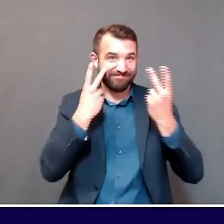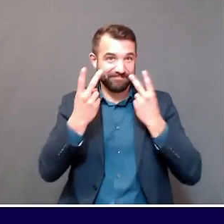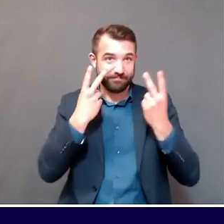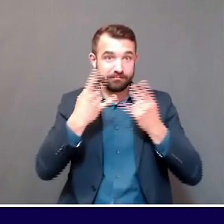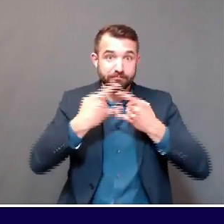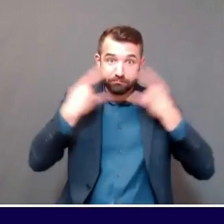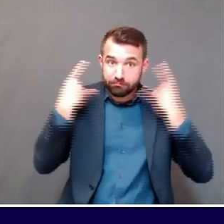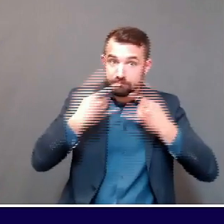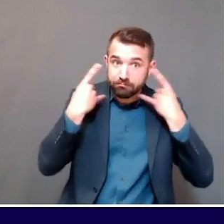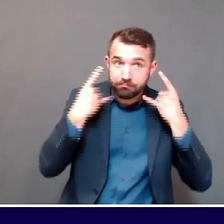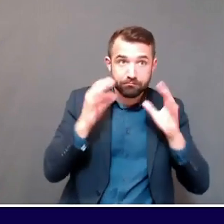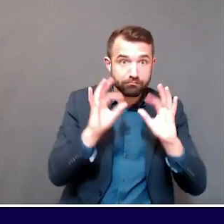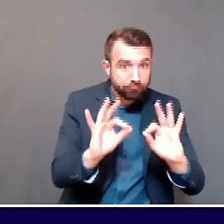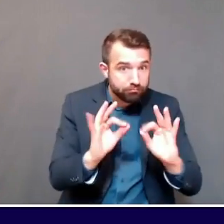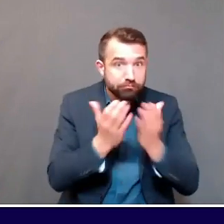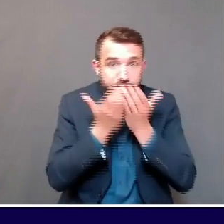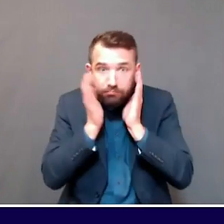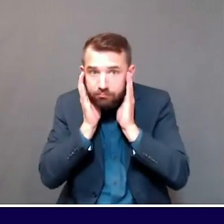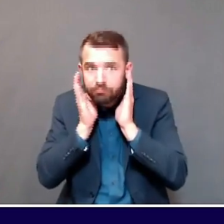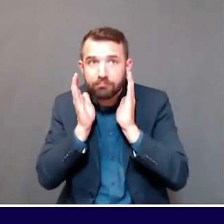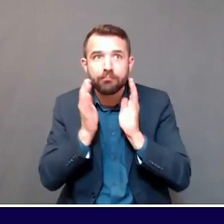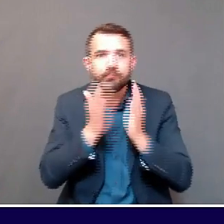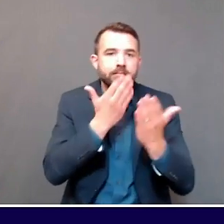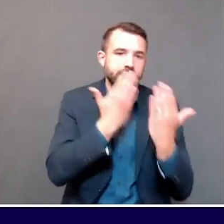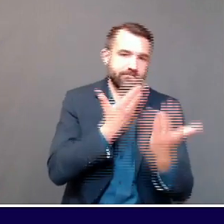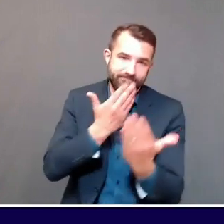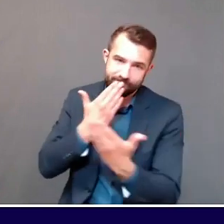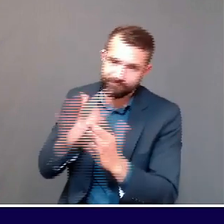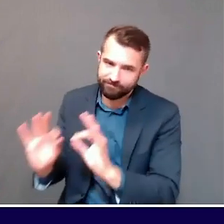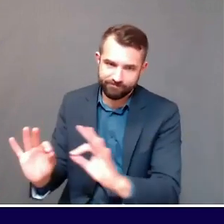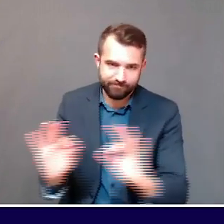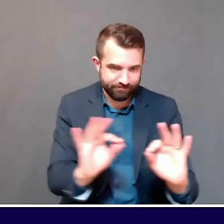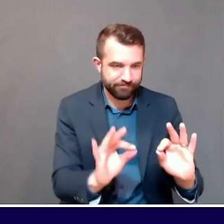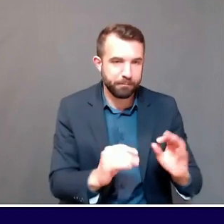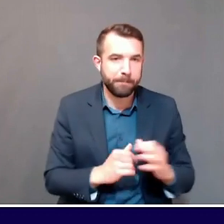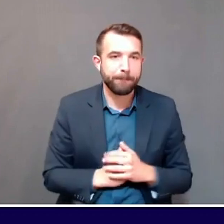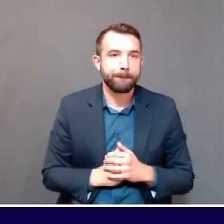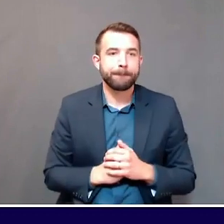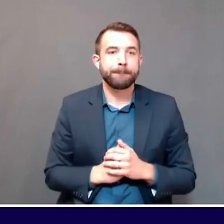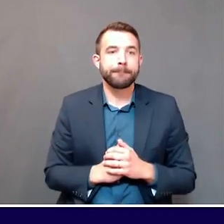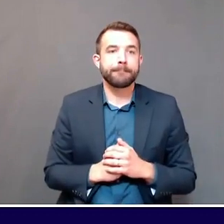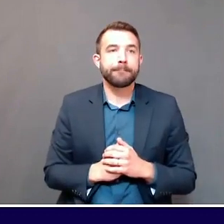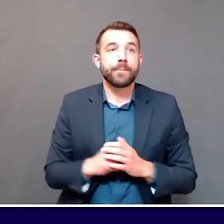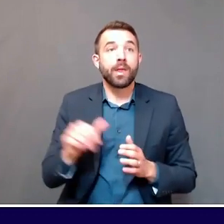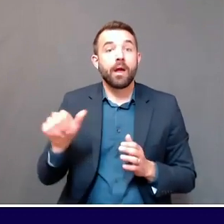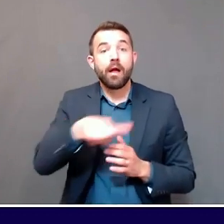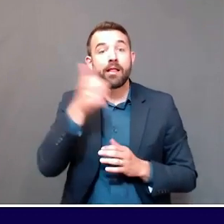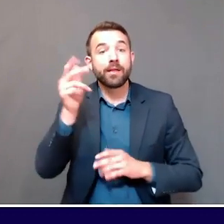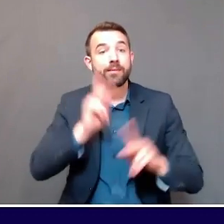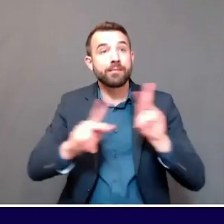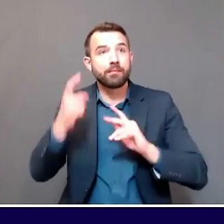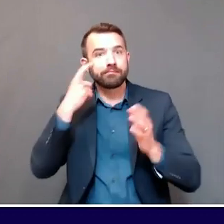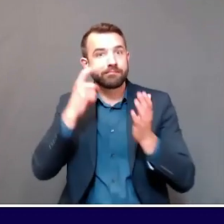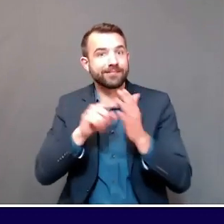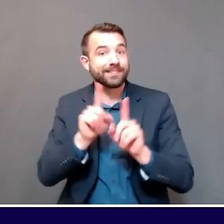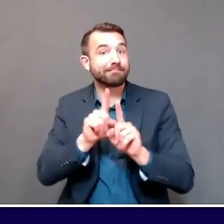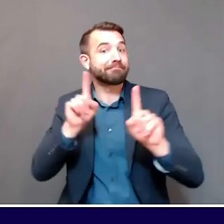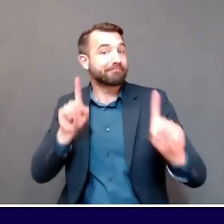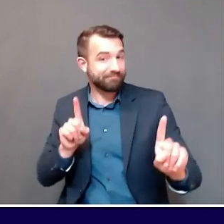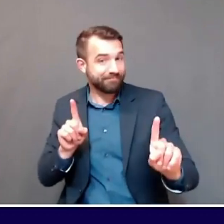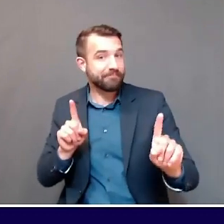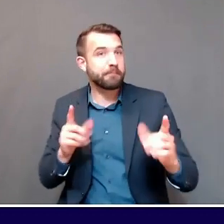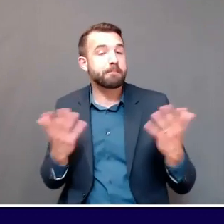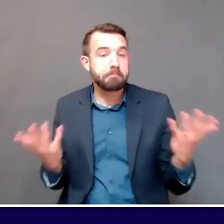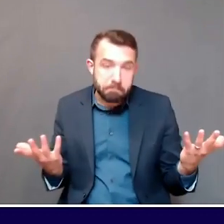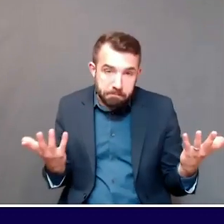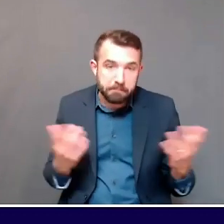face coverings, and I thank everyone for that. I also saw a lot of folks who were spaced out where possible. I know that when you have a lot